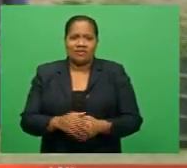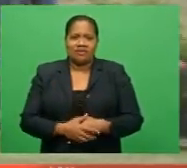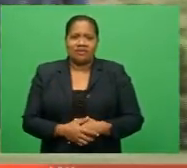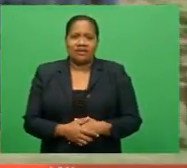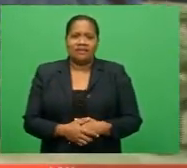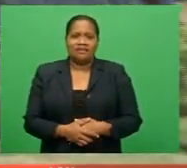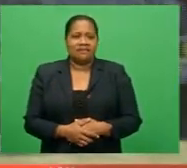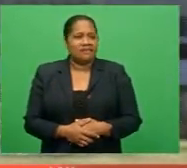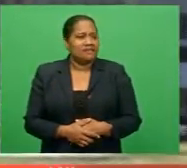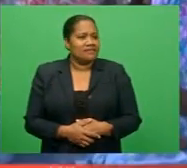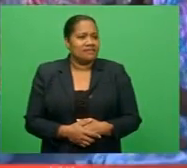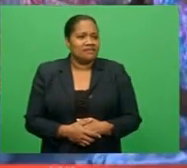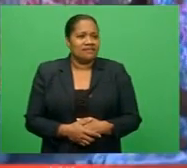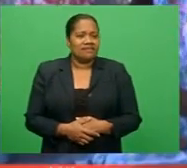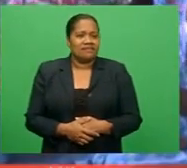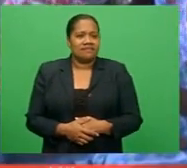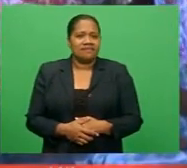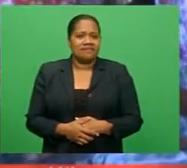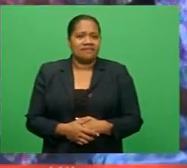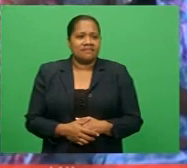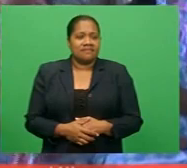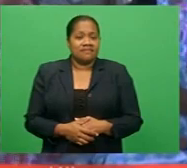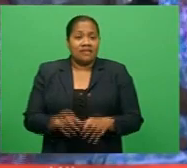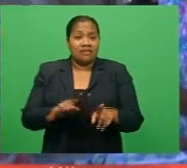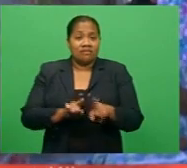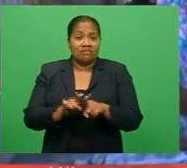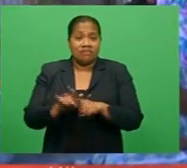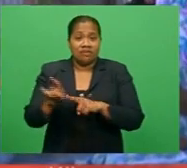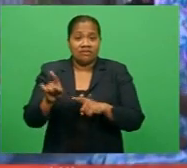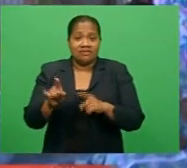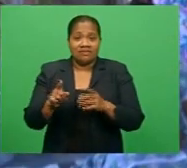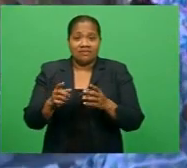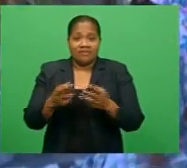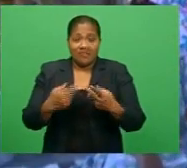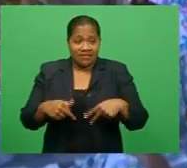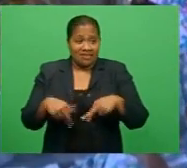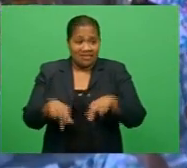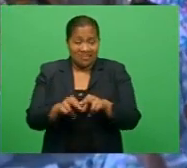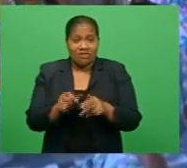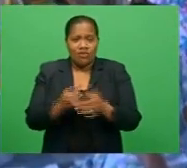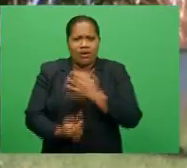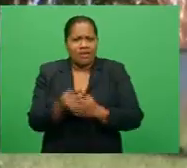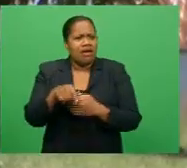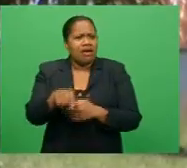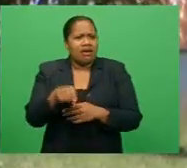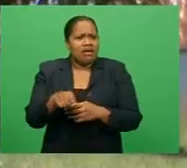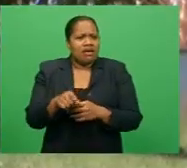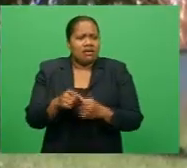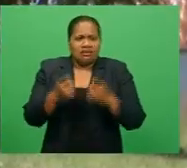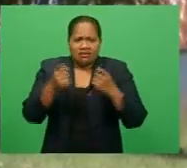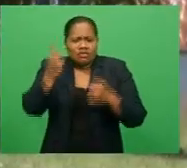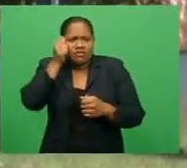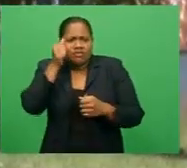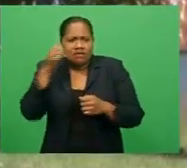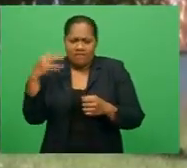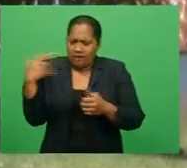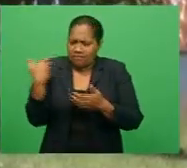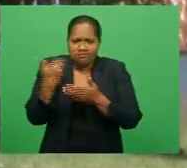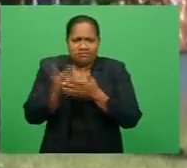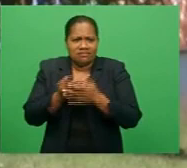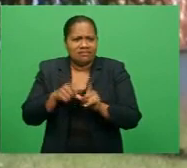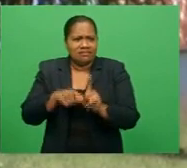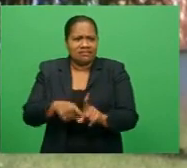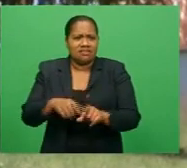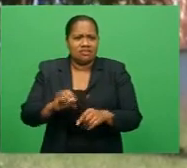Self-help or resilience is prevalent in most rural and maritime communities, which has been a norm for years. At least